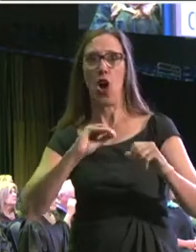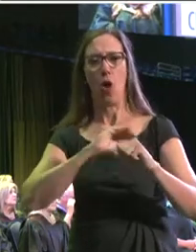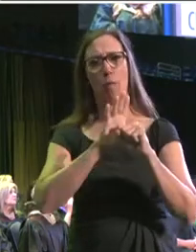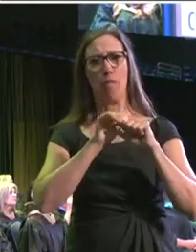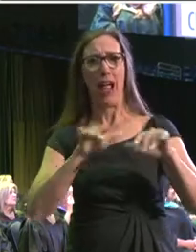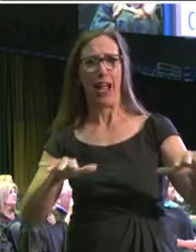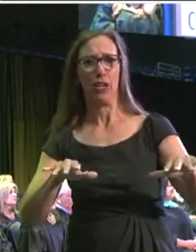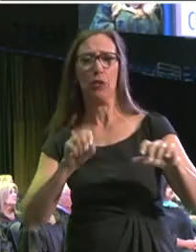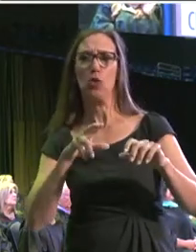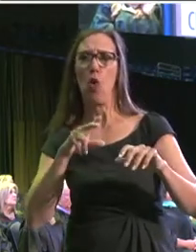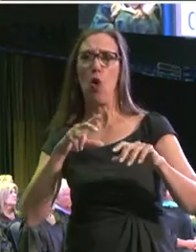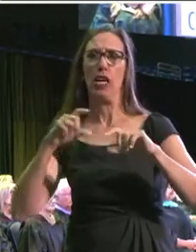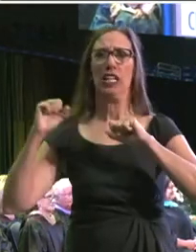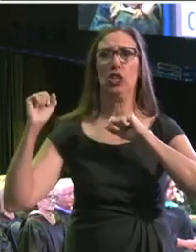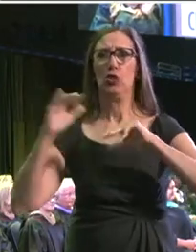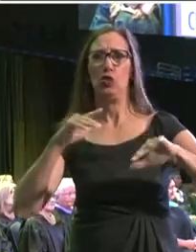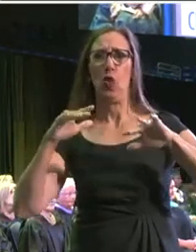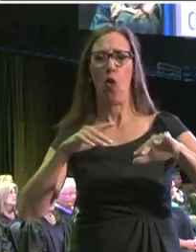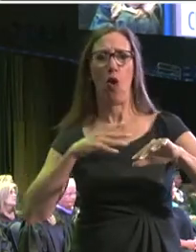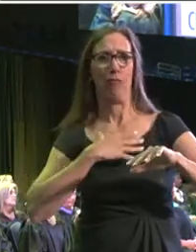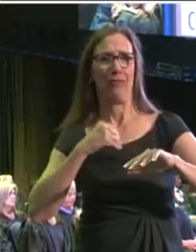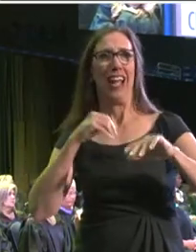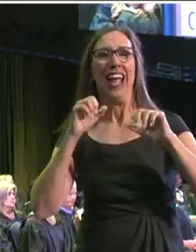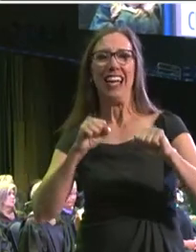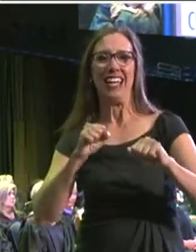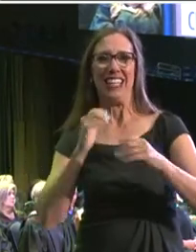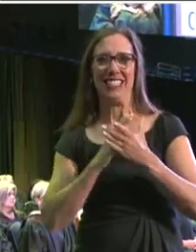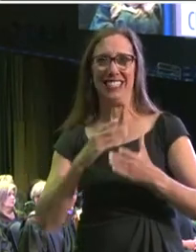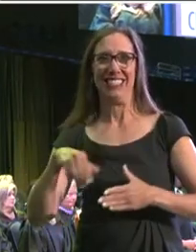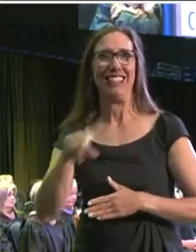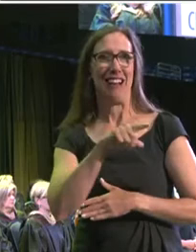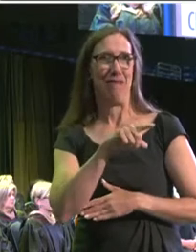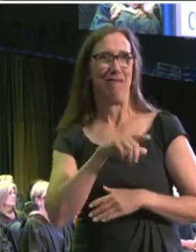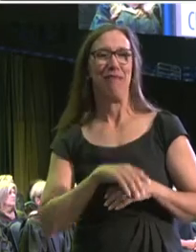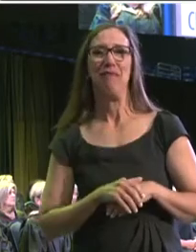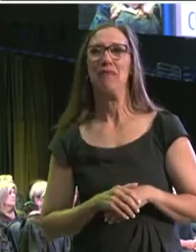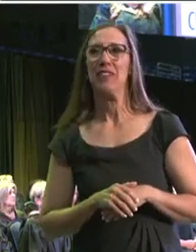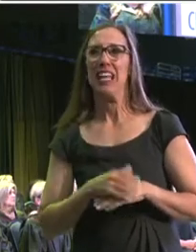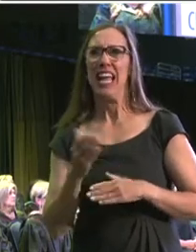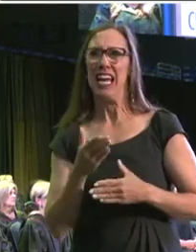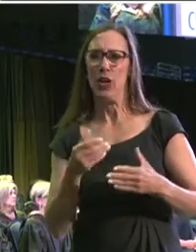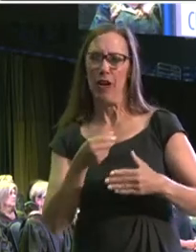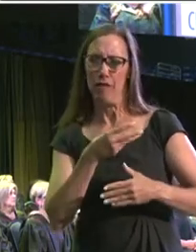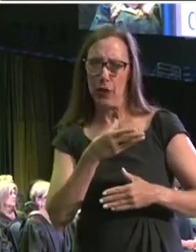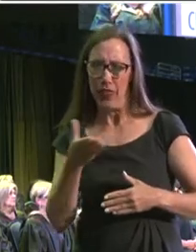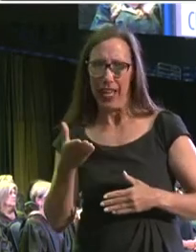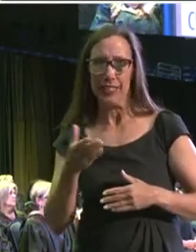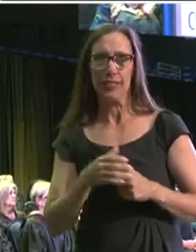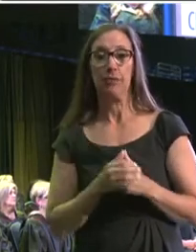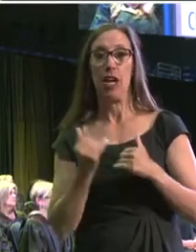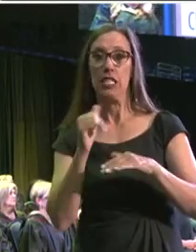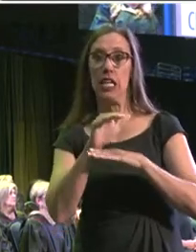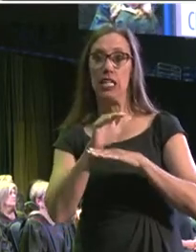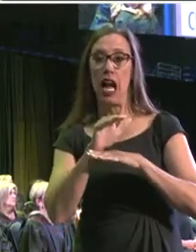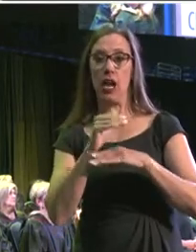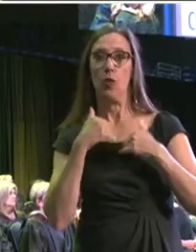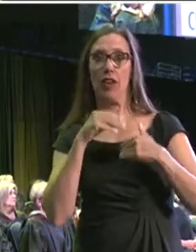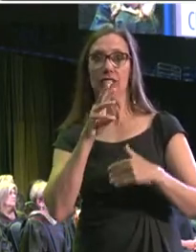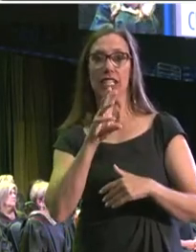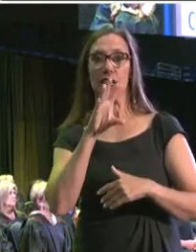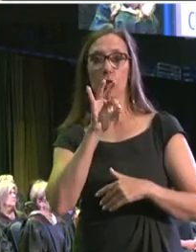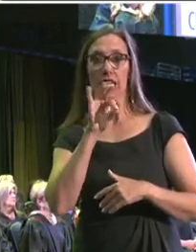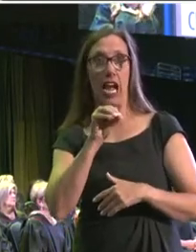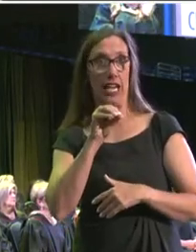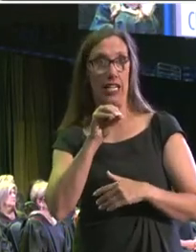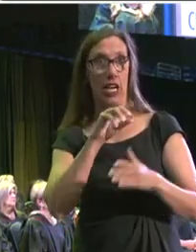or ice storm can take away what you've done in your 4 years at Cypress Falls. Here are just a few highlights. Tonight, we're graduating